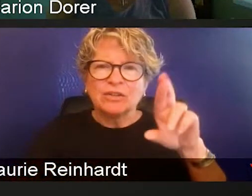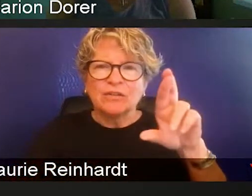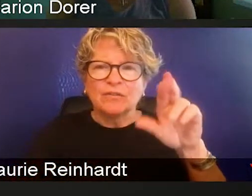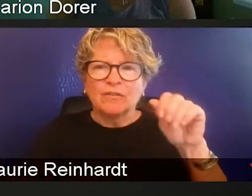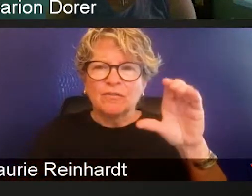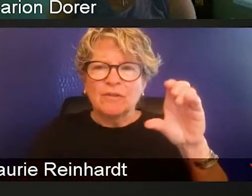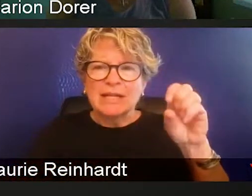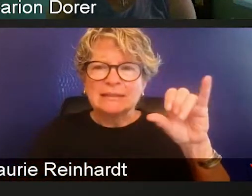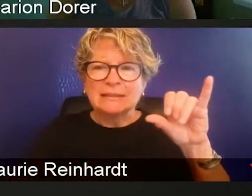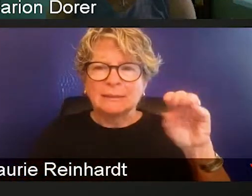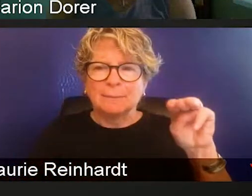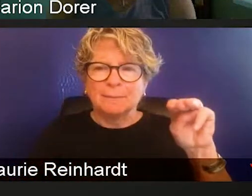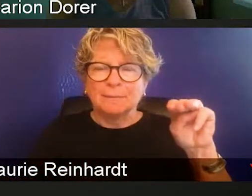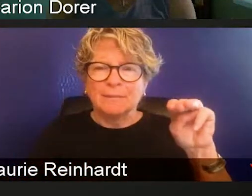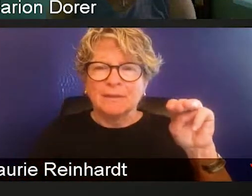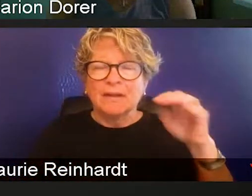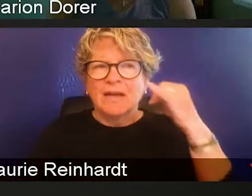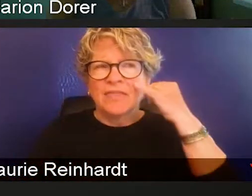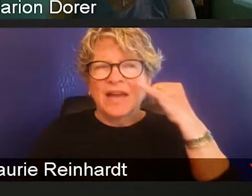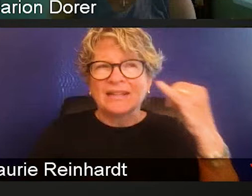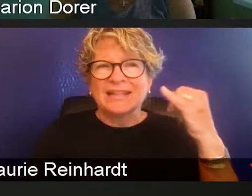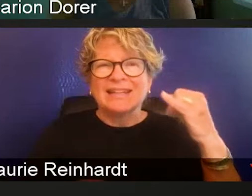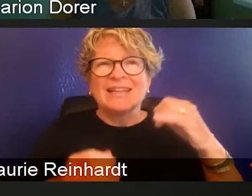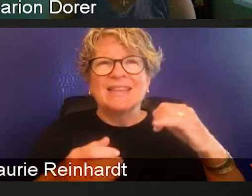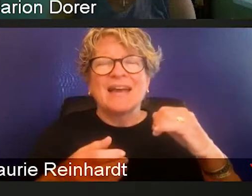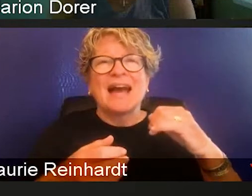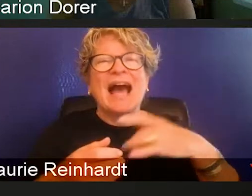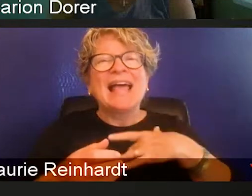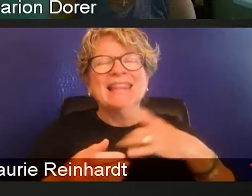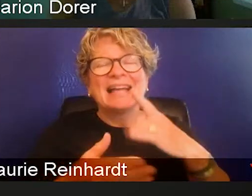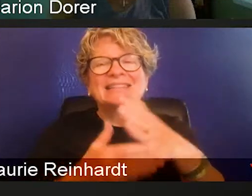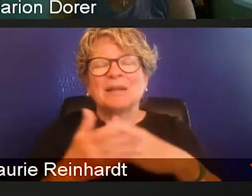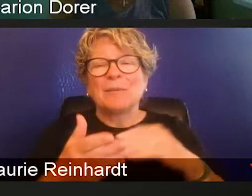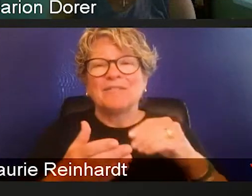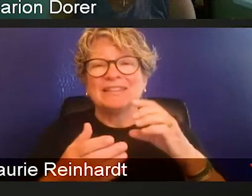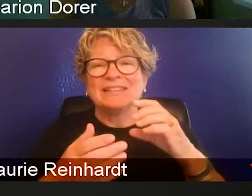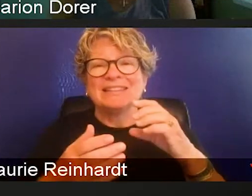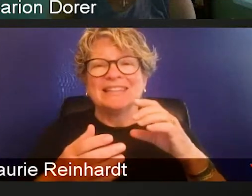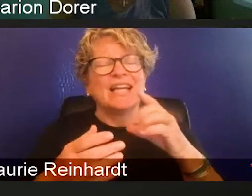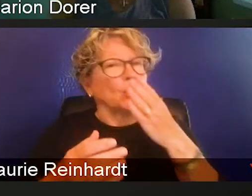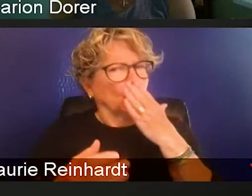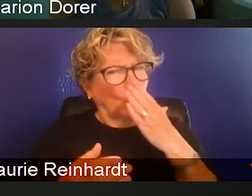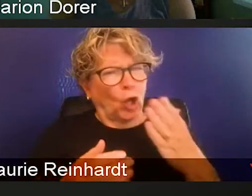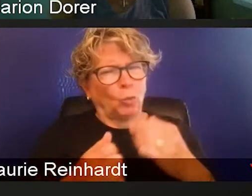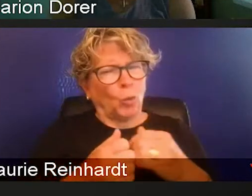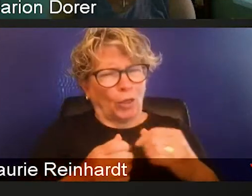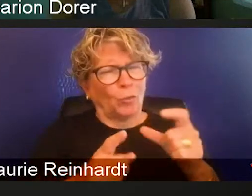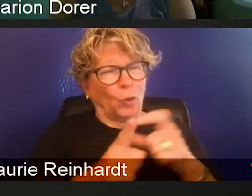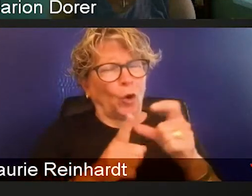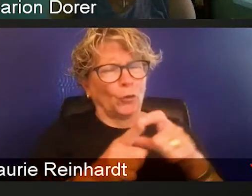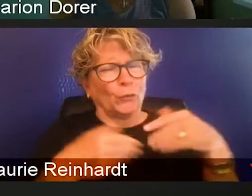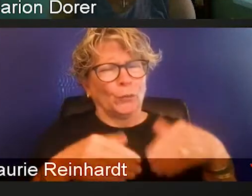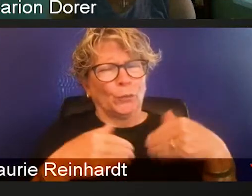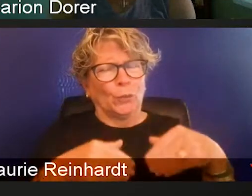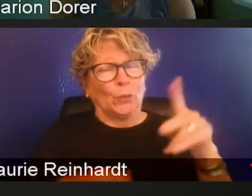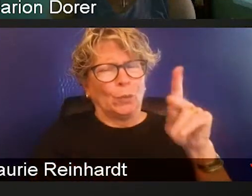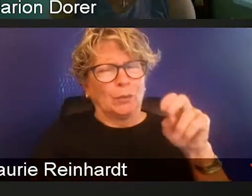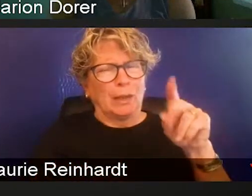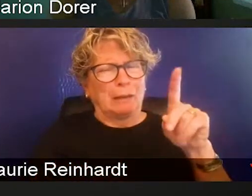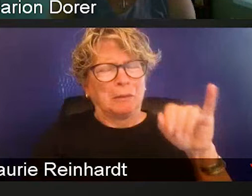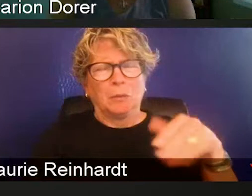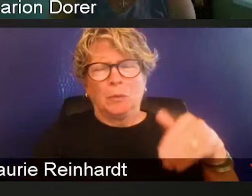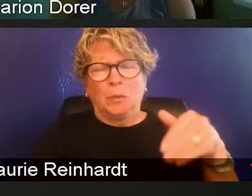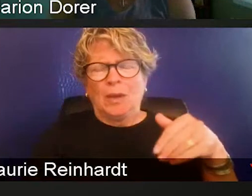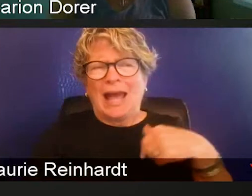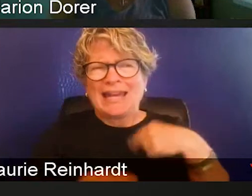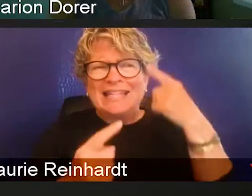uses, this sort of marriage of I like he's terrific with words, right? And he really clearly thinks about words throughout